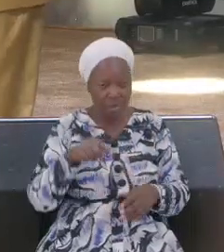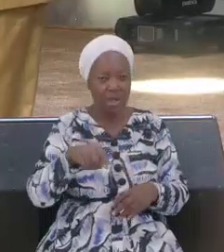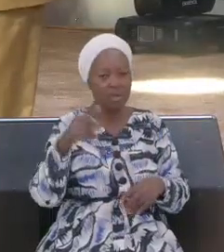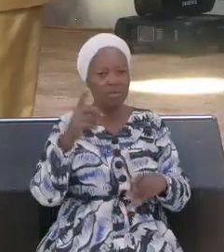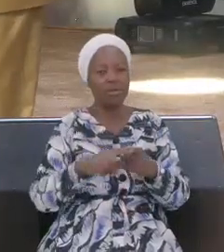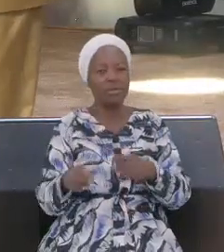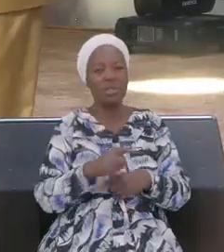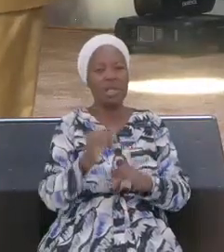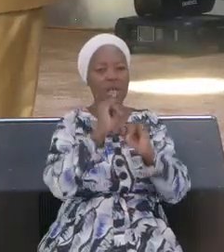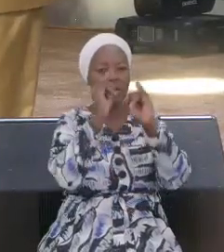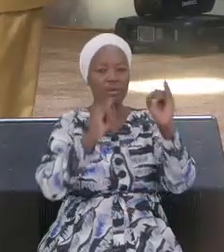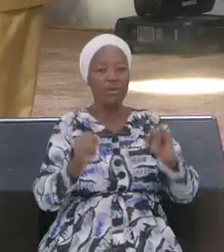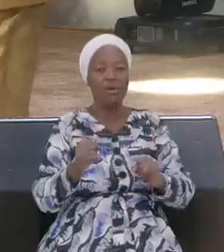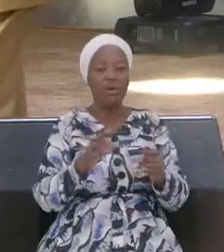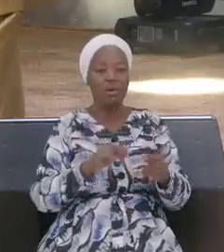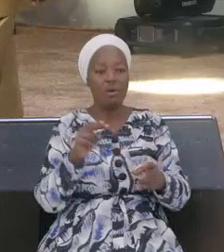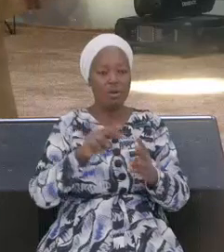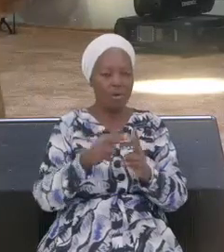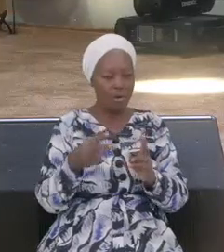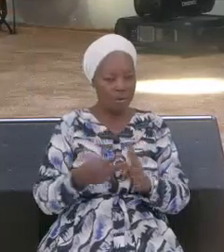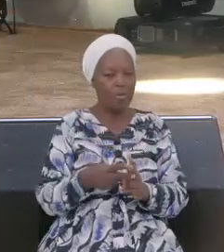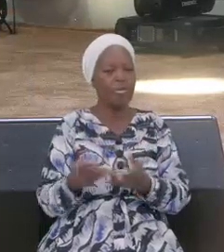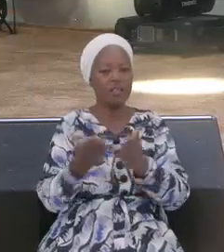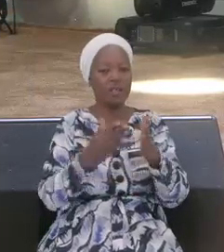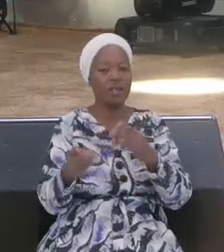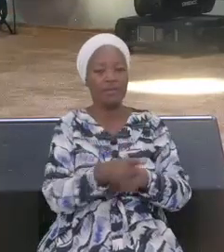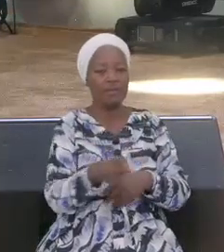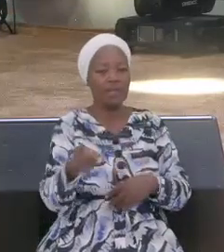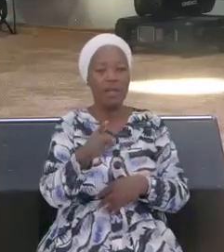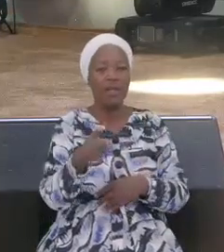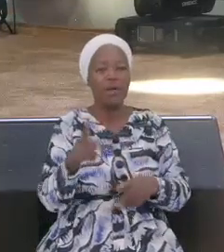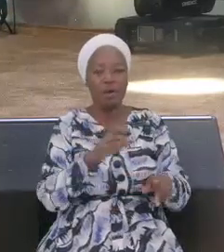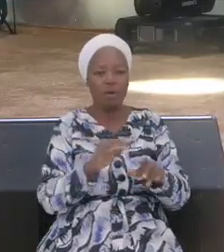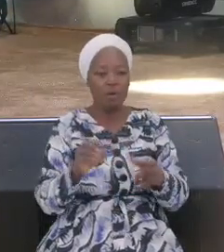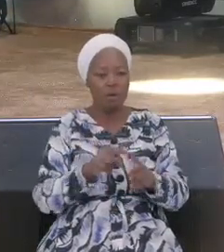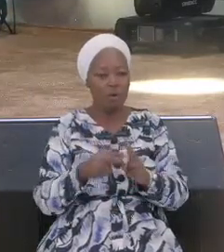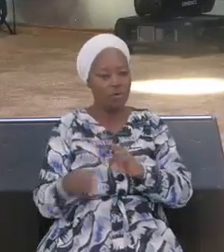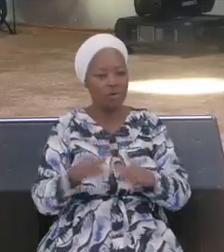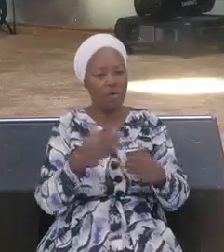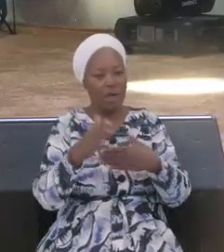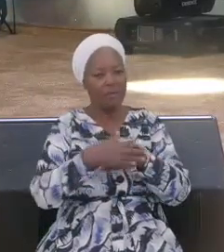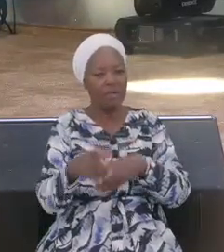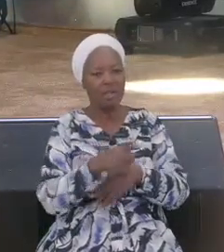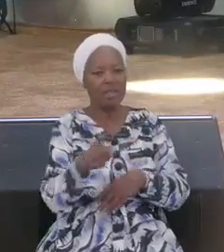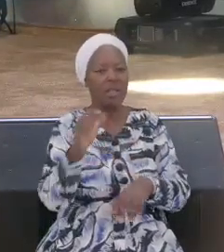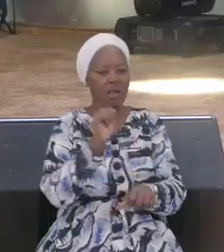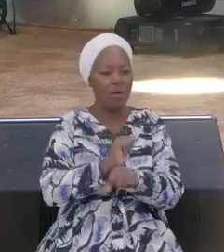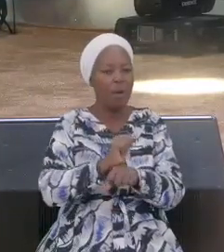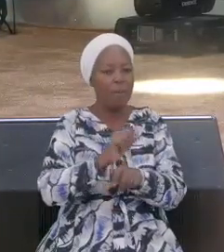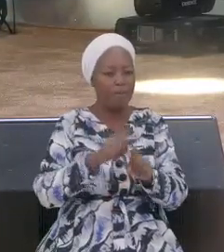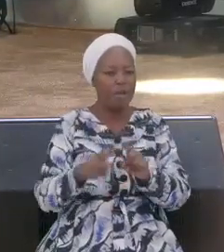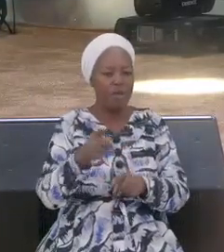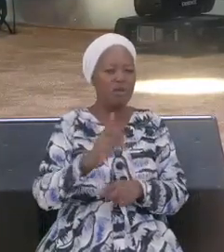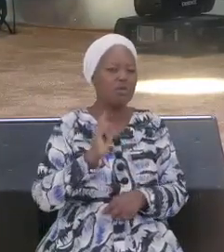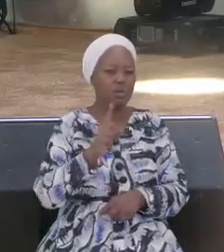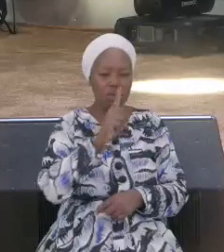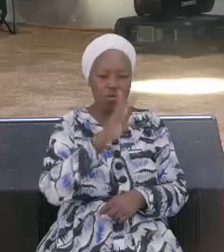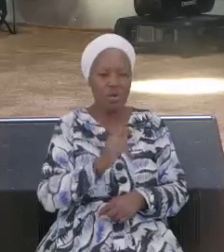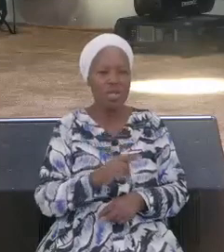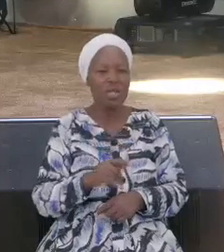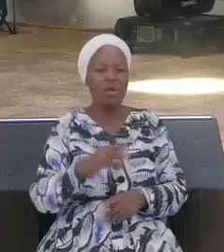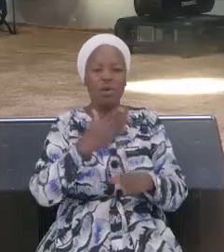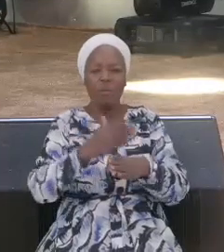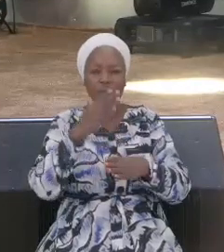do after their works, but thou shalt surely, utterly